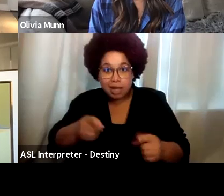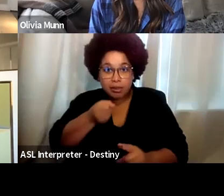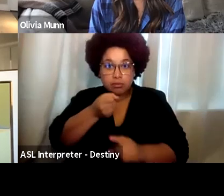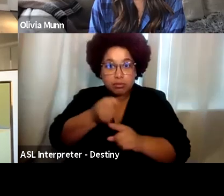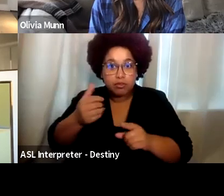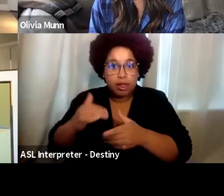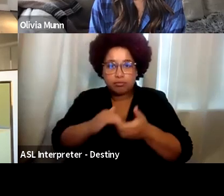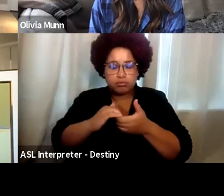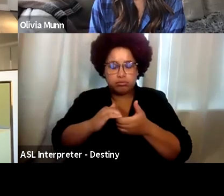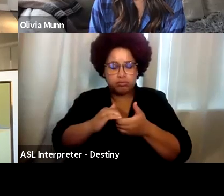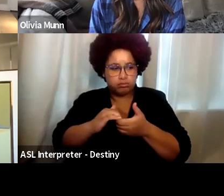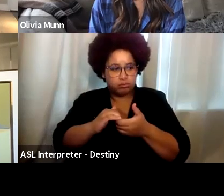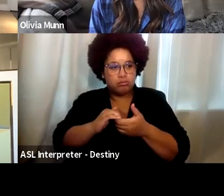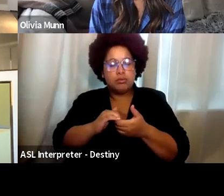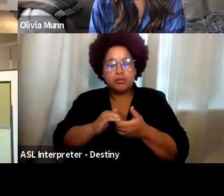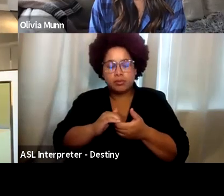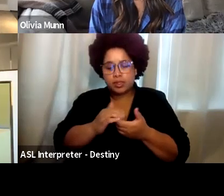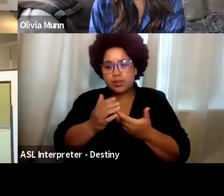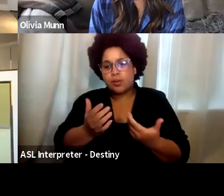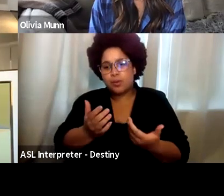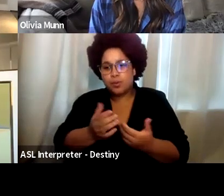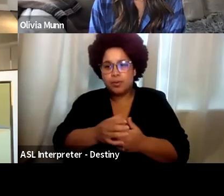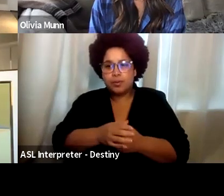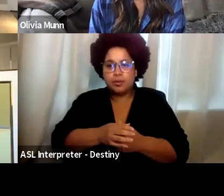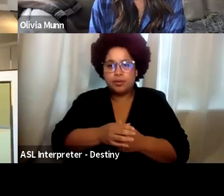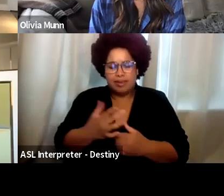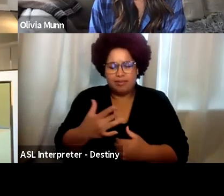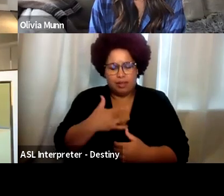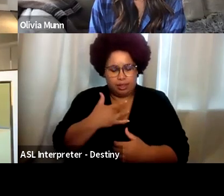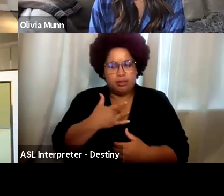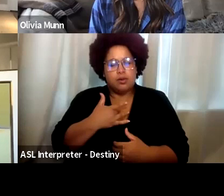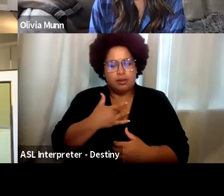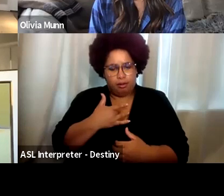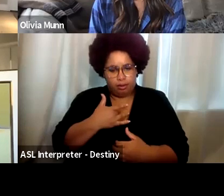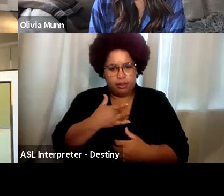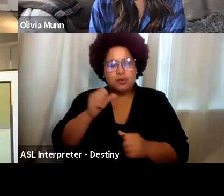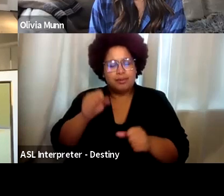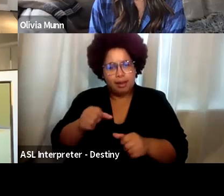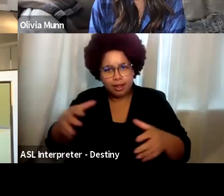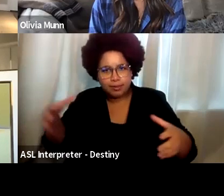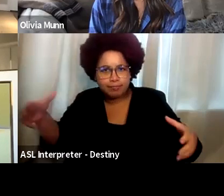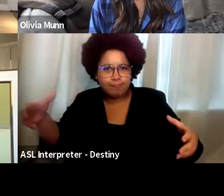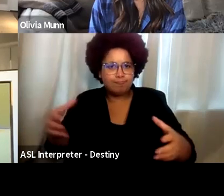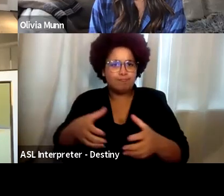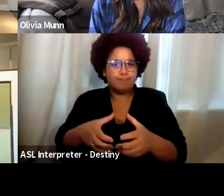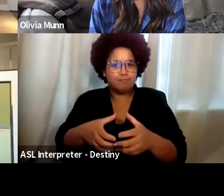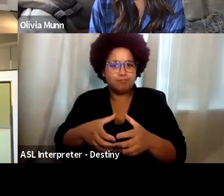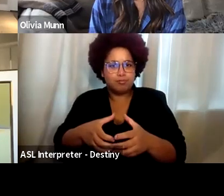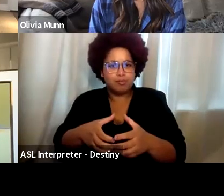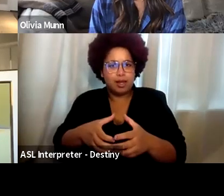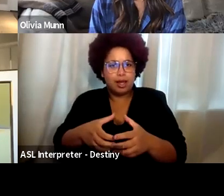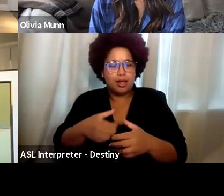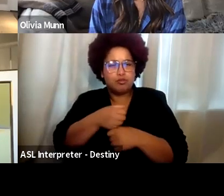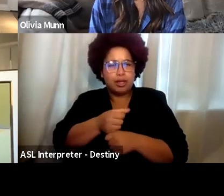kind of come together. So there is that sense of hope that we can unify and kind of create progress